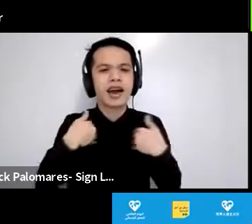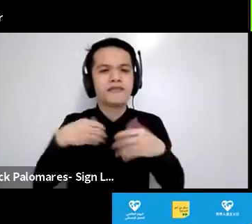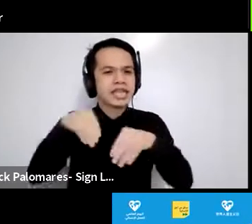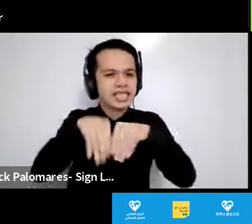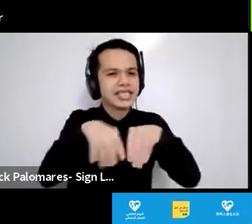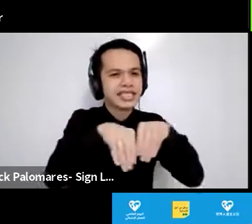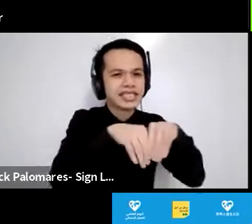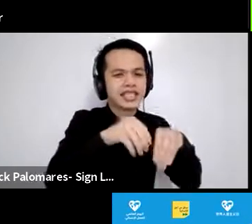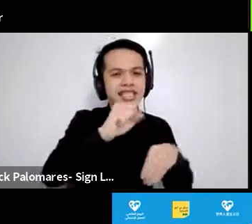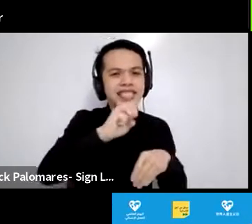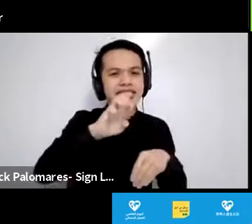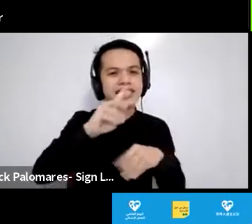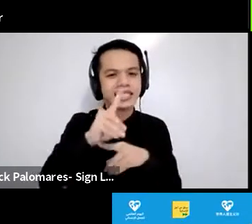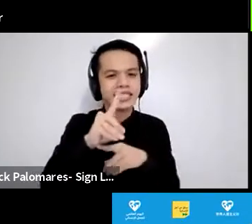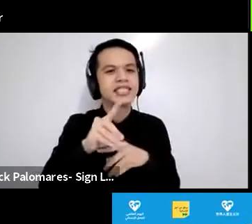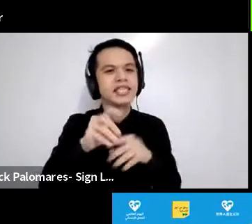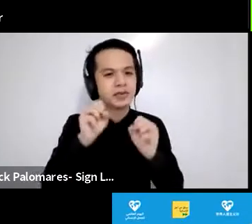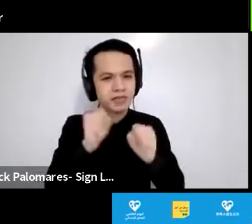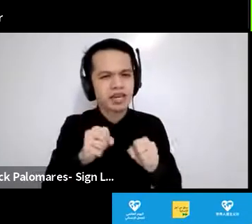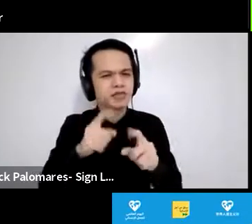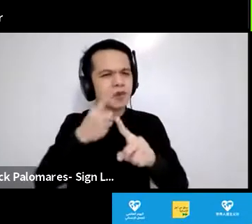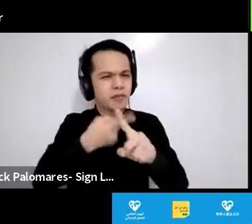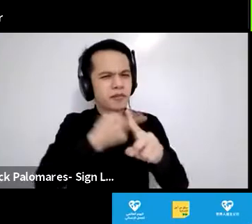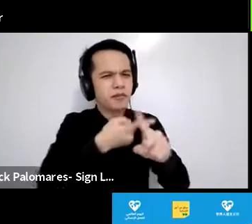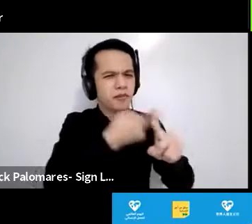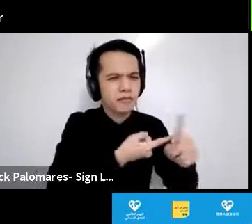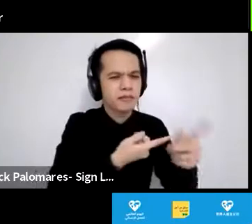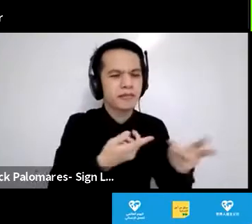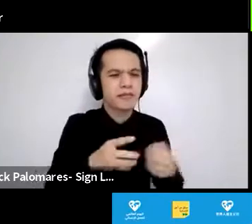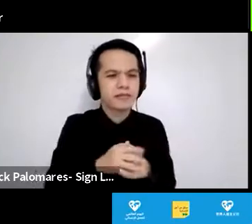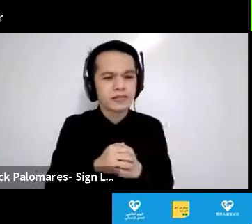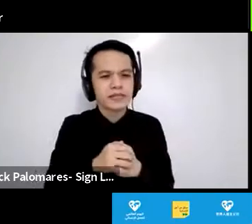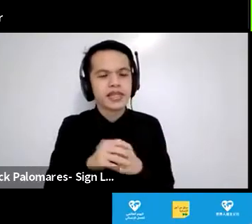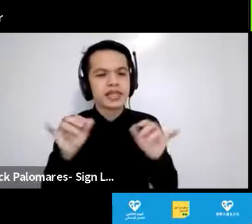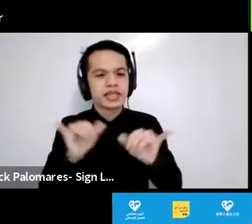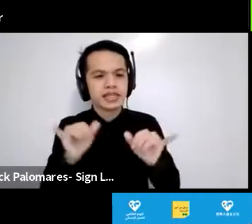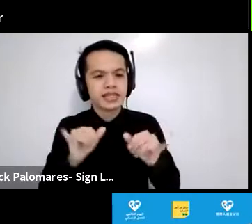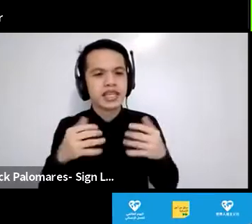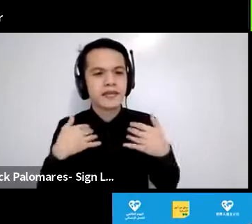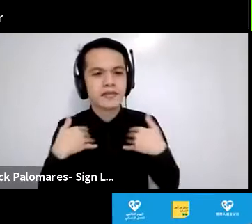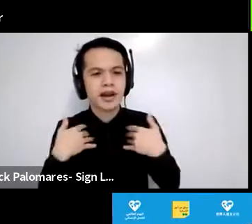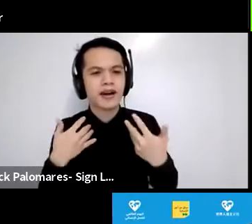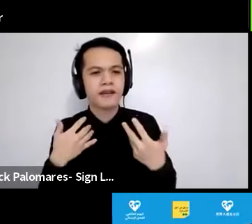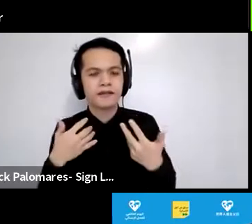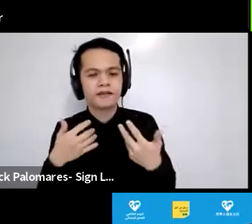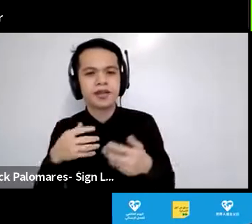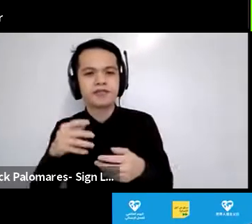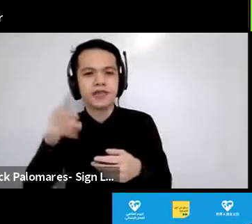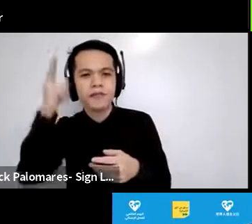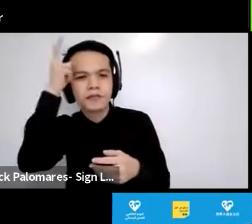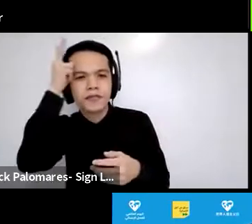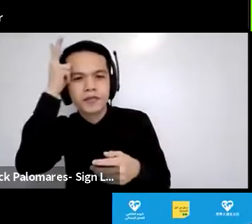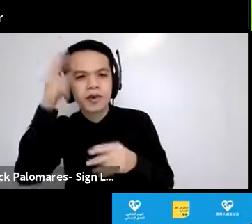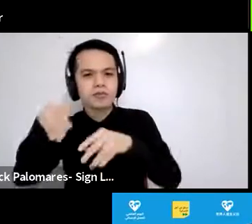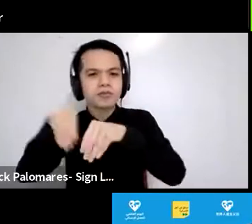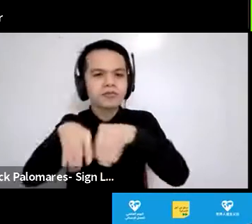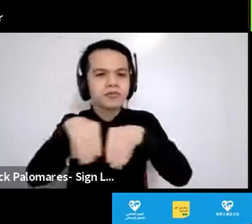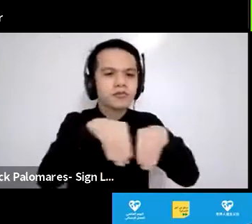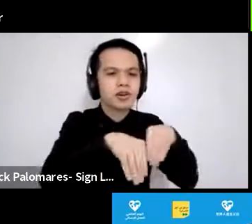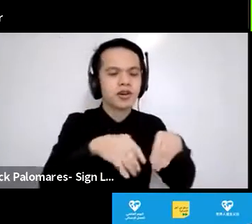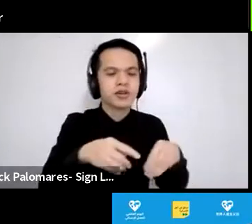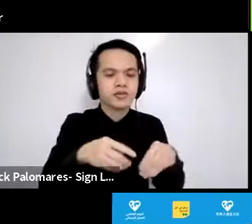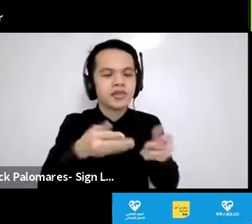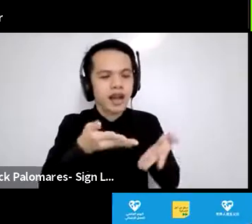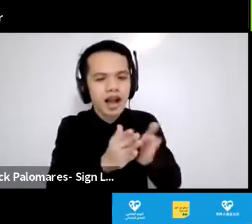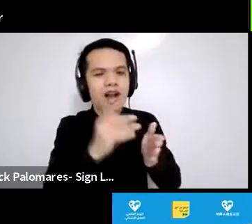immediately harvested in a month's time. Also established were 2 hydroponics vegetable seedling nurseries, which allows